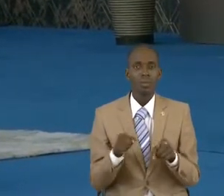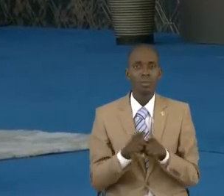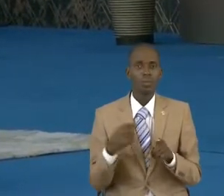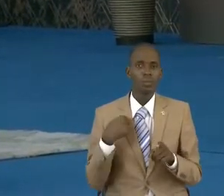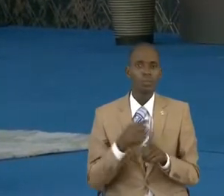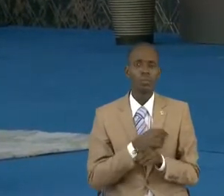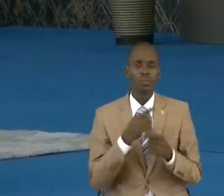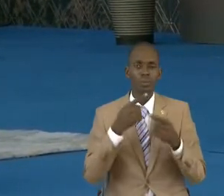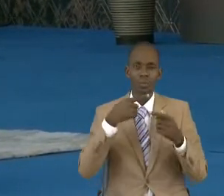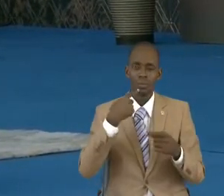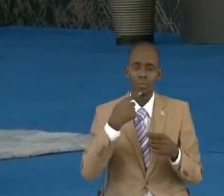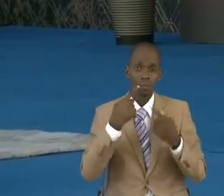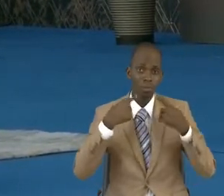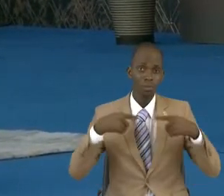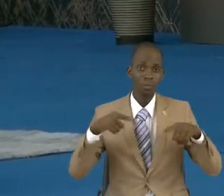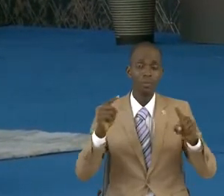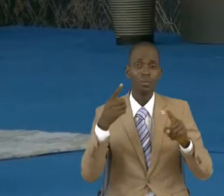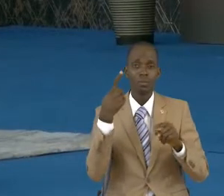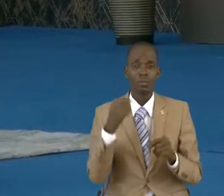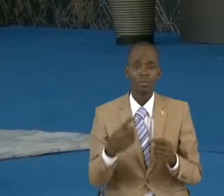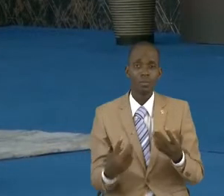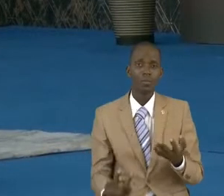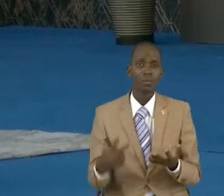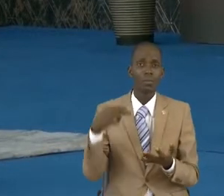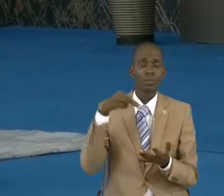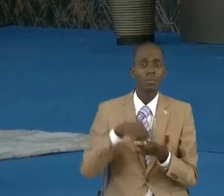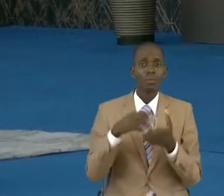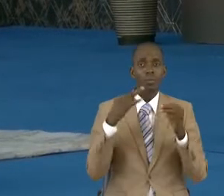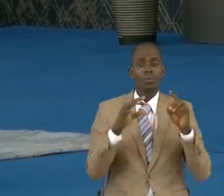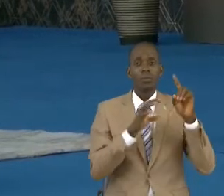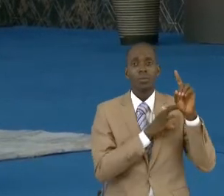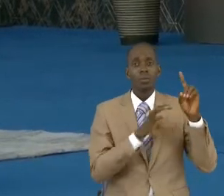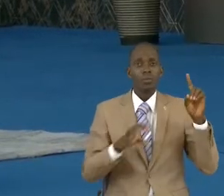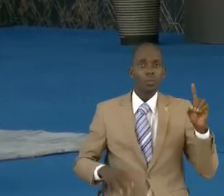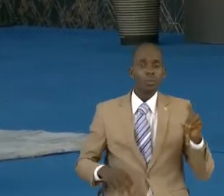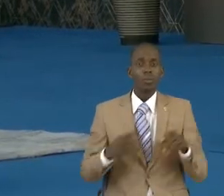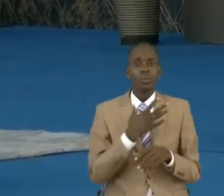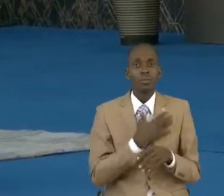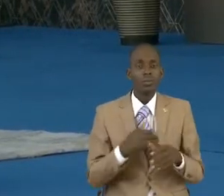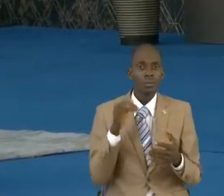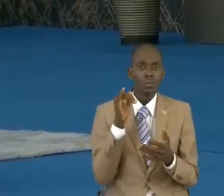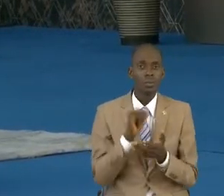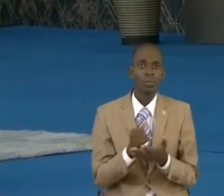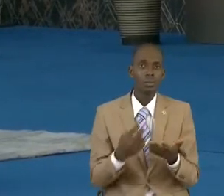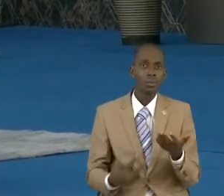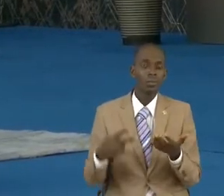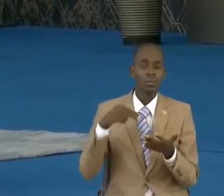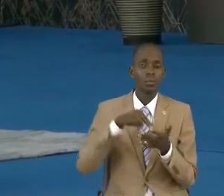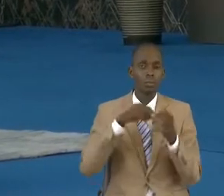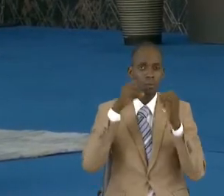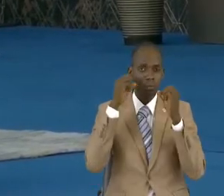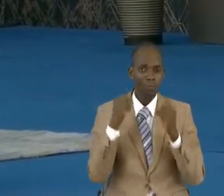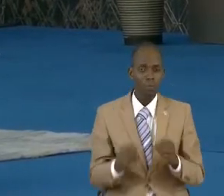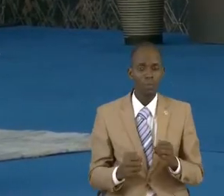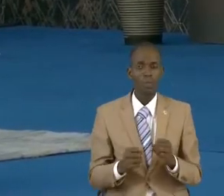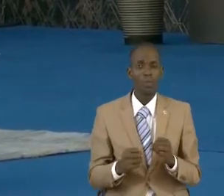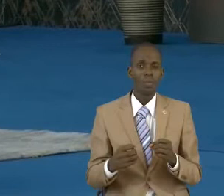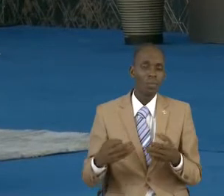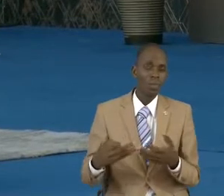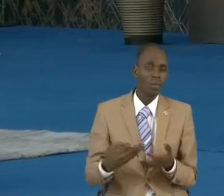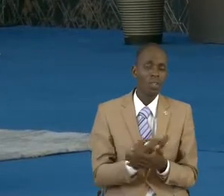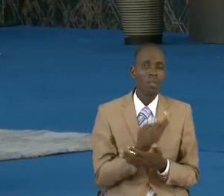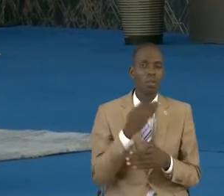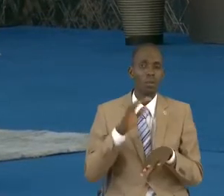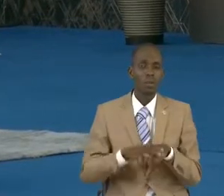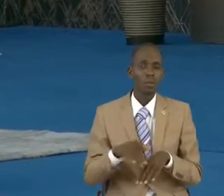the resurrection of Christ, and that resurrection power afresh and new